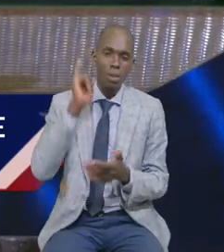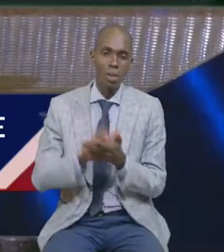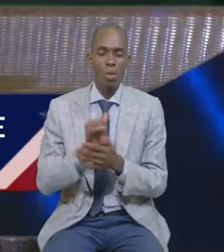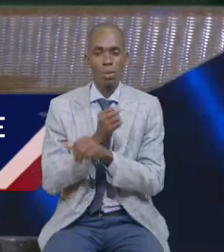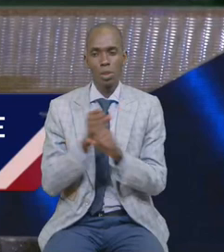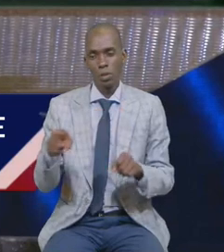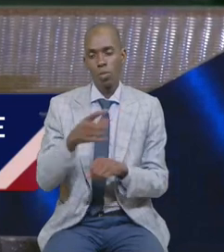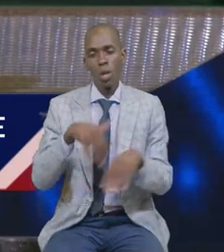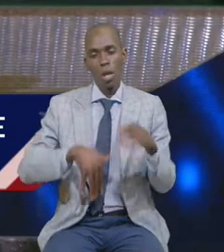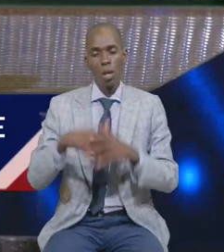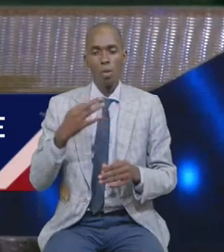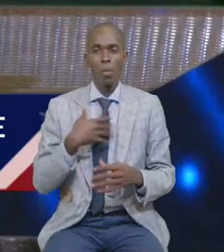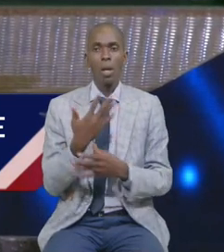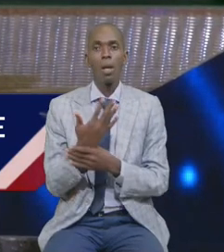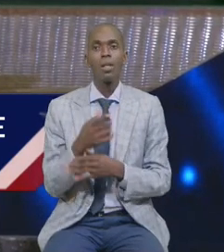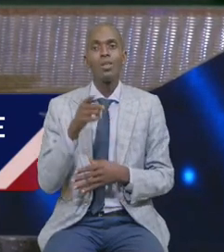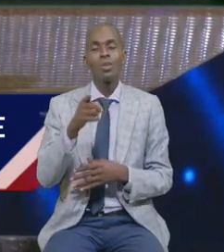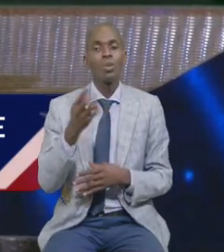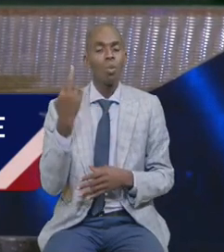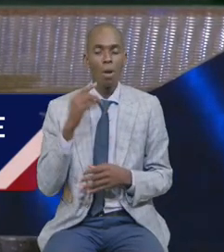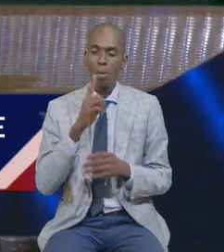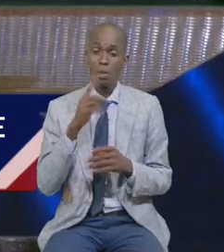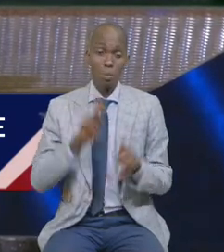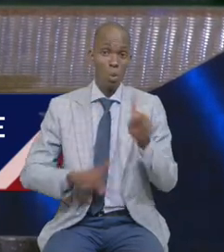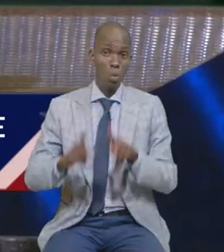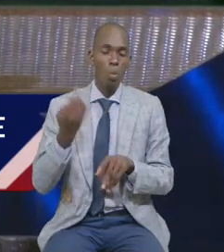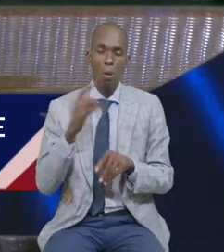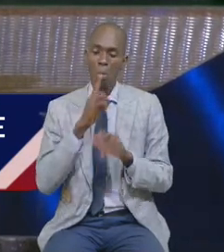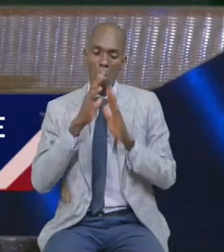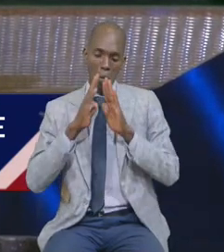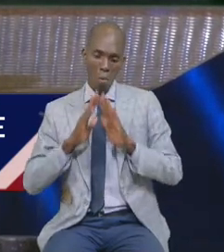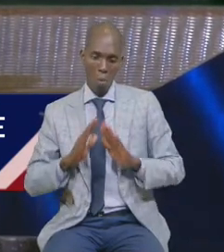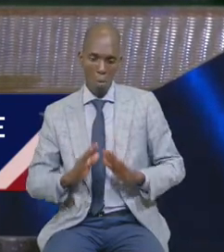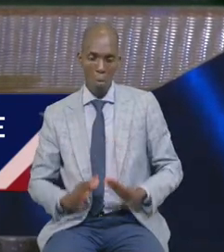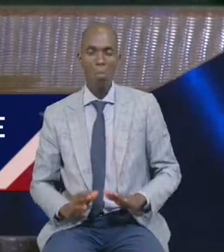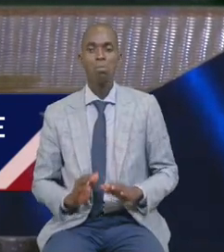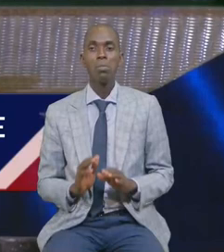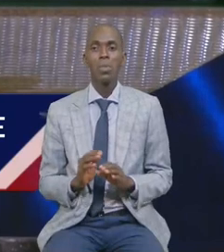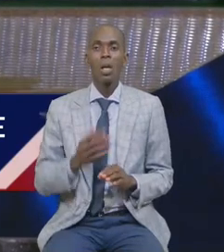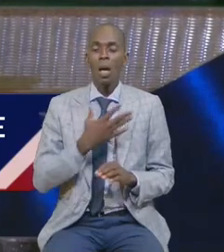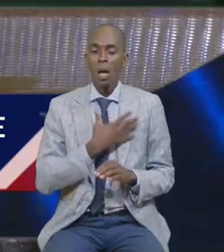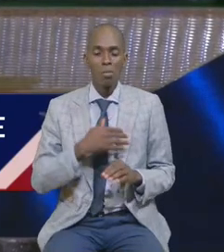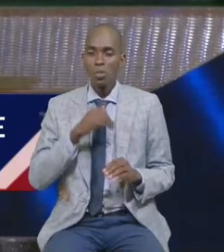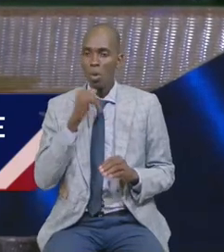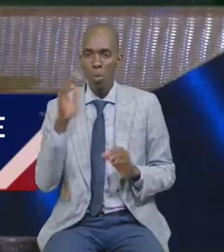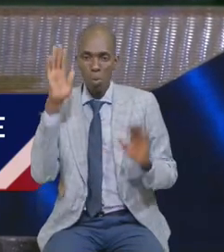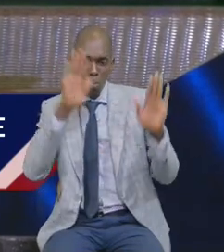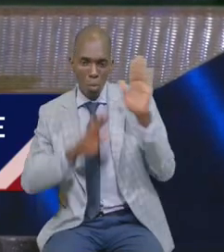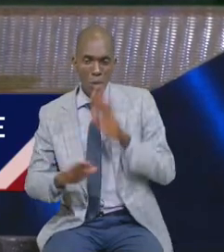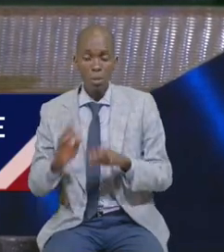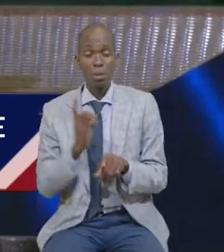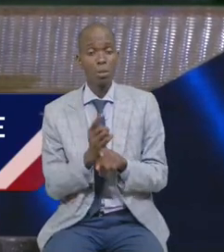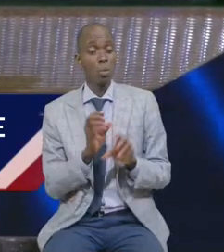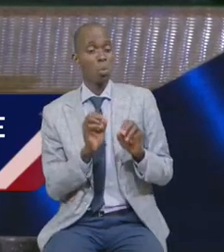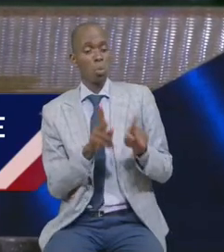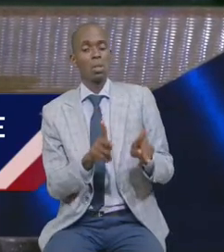were calm, they were cool, they were well composed. They just said, go ahead and do what you want to